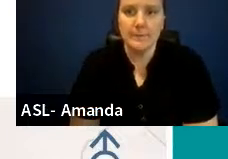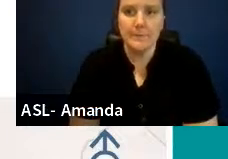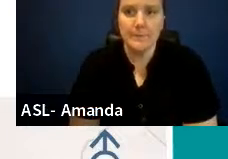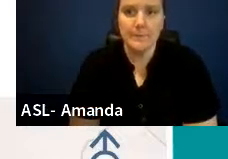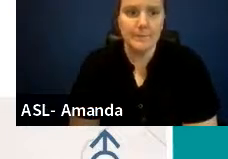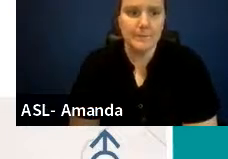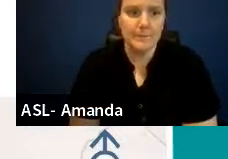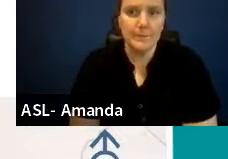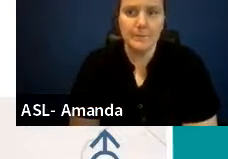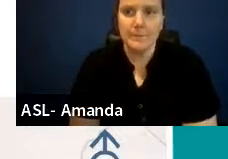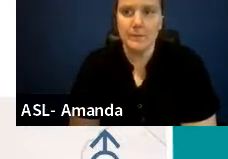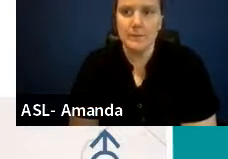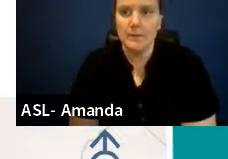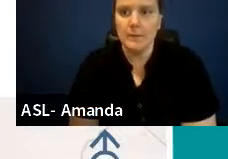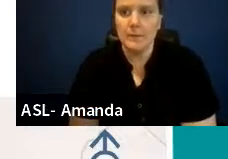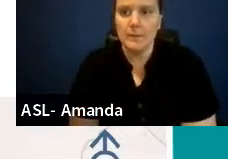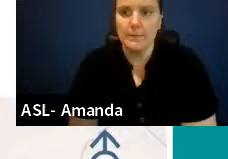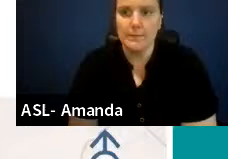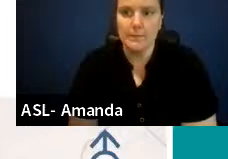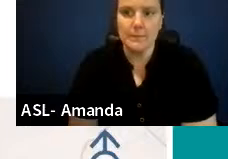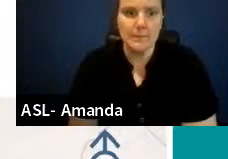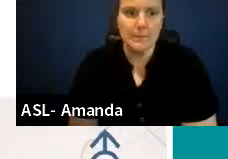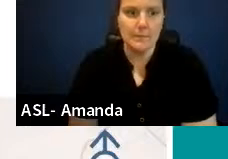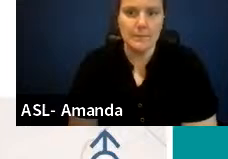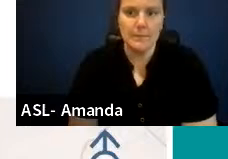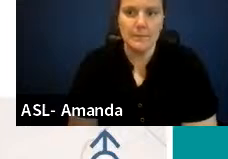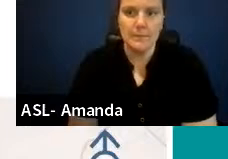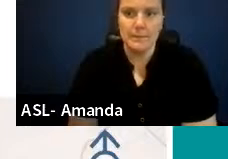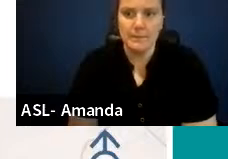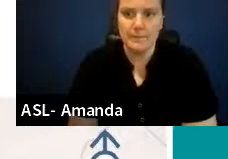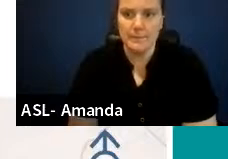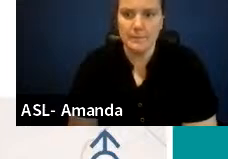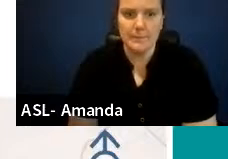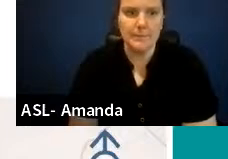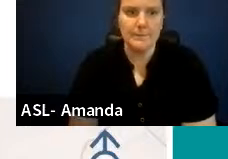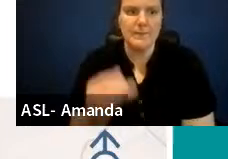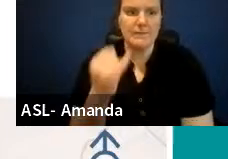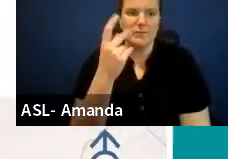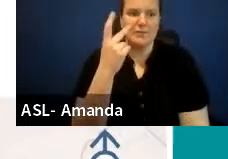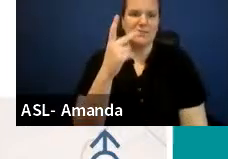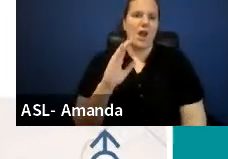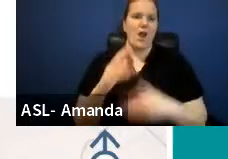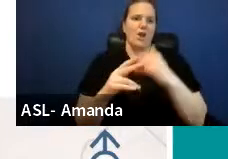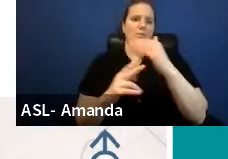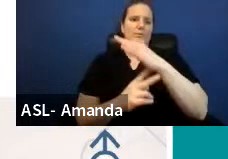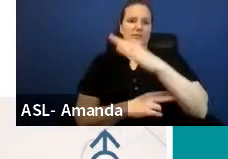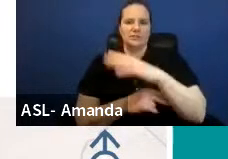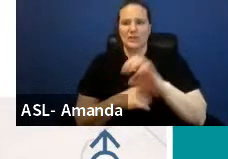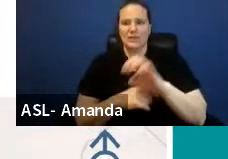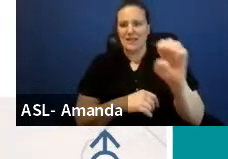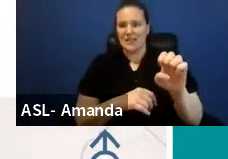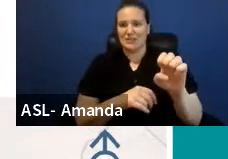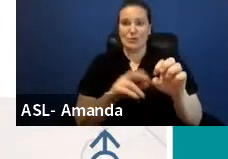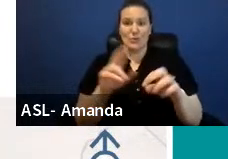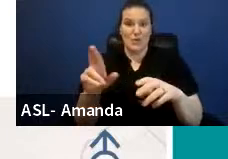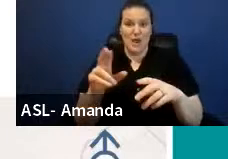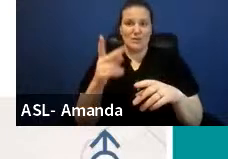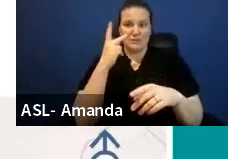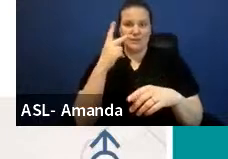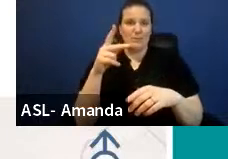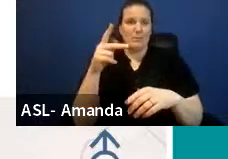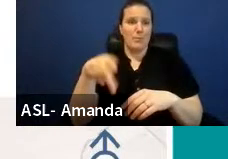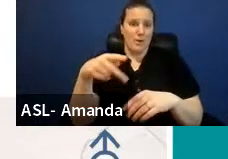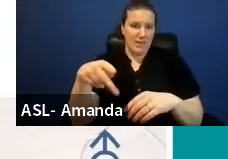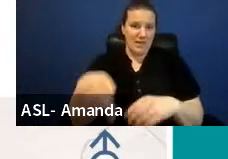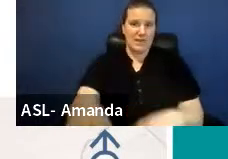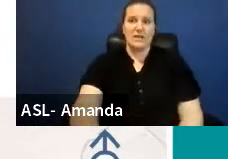a high level scale, you'll see at our bridge, and then you start moving east or to the right, you'll see that we've got Portland,